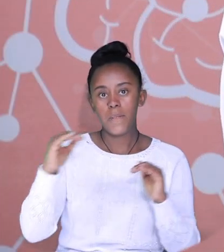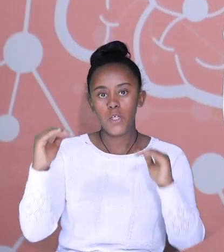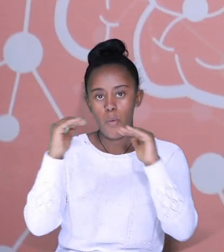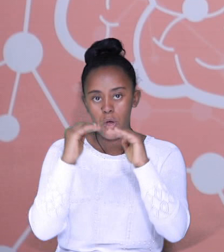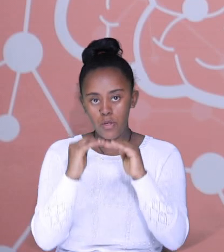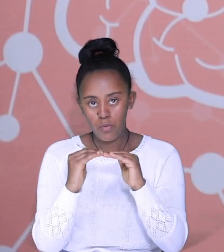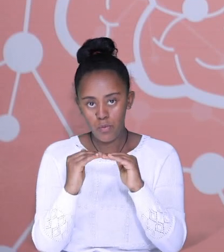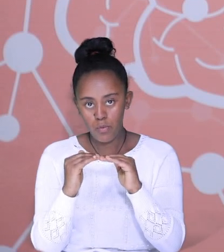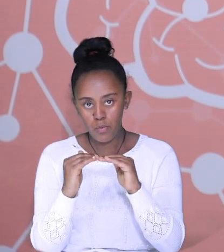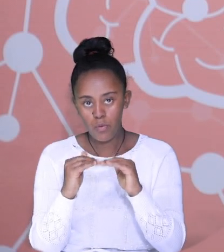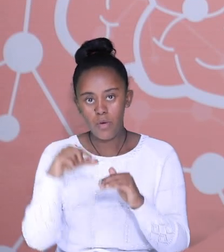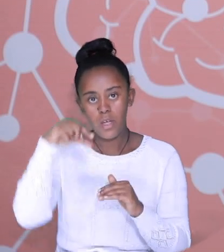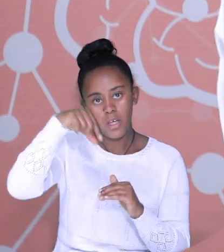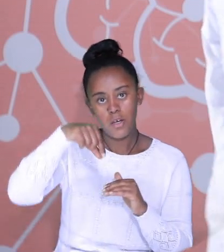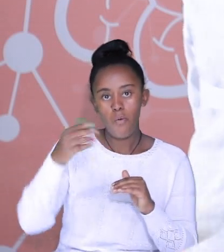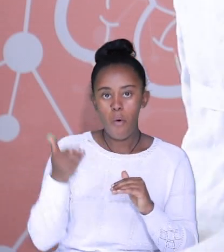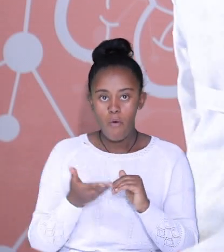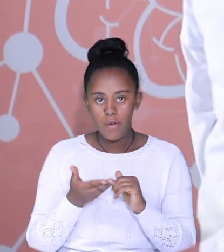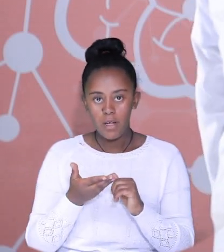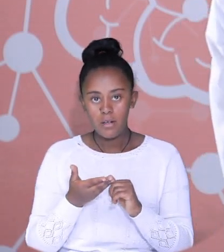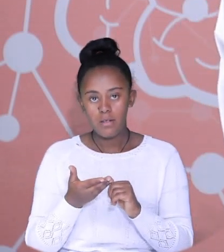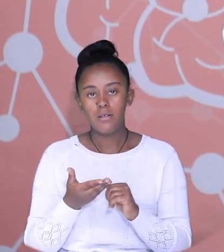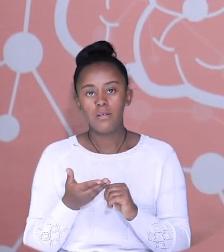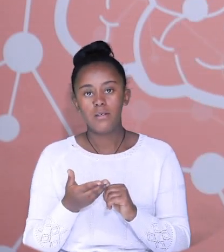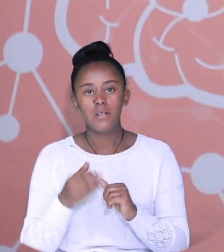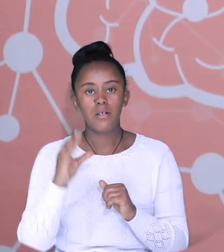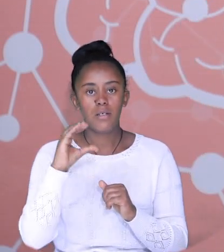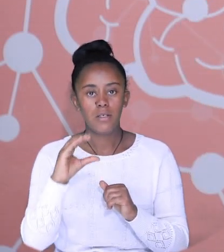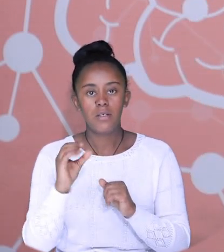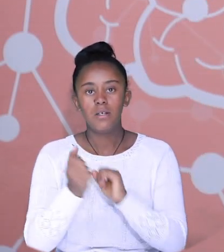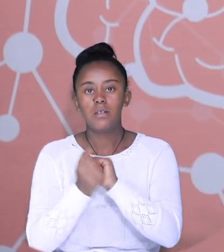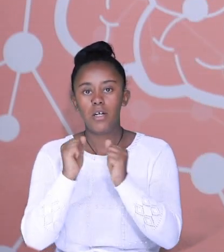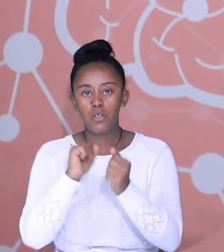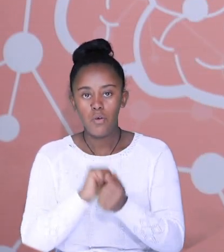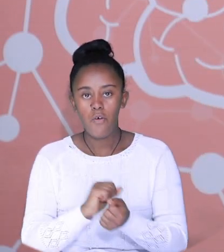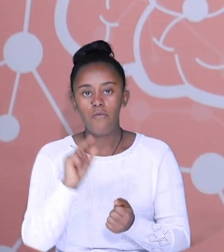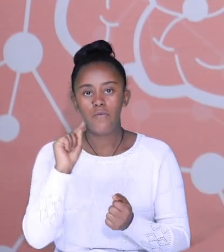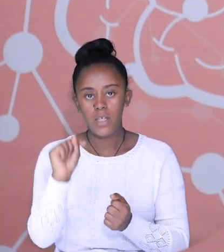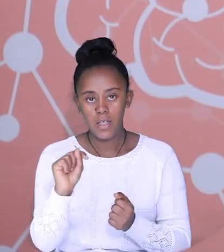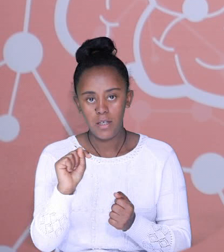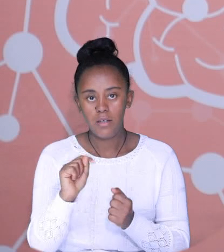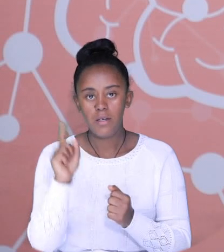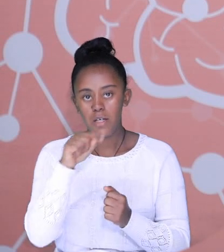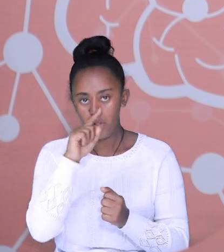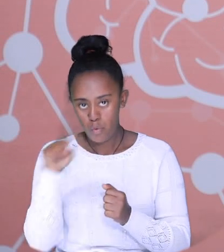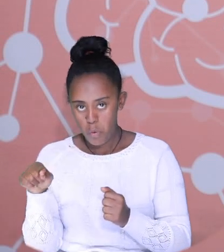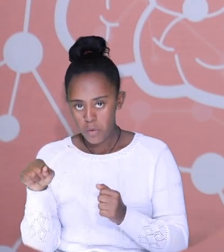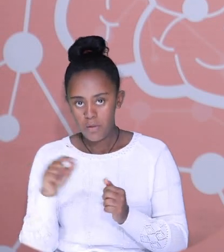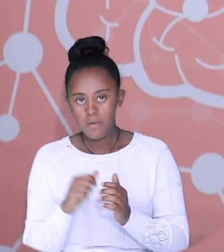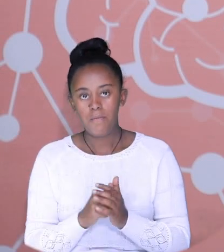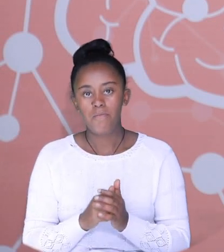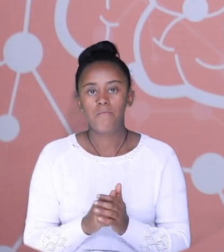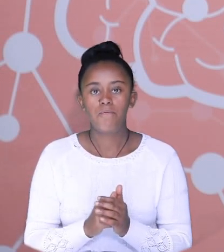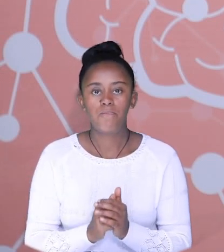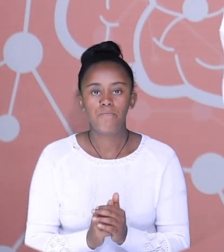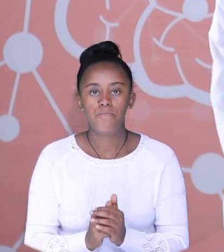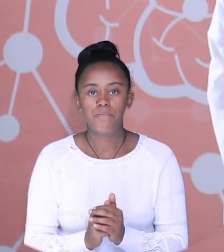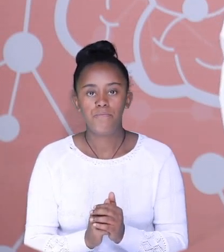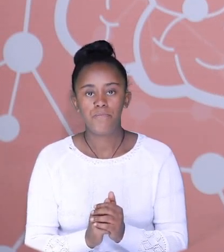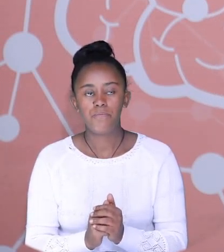to Q over C change of T crisscross